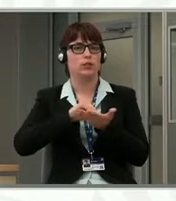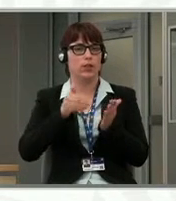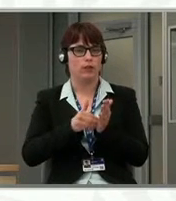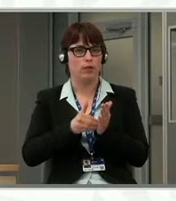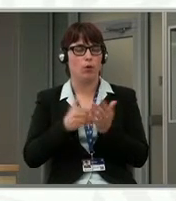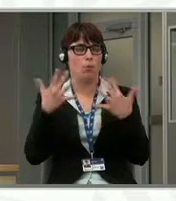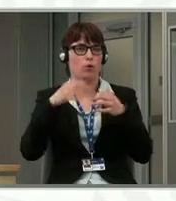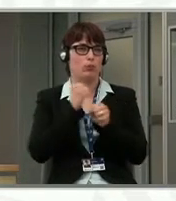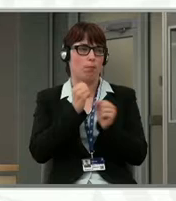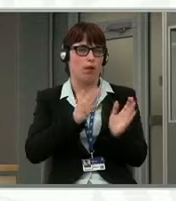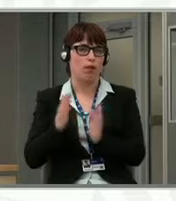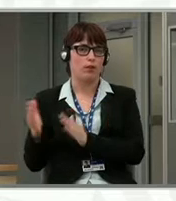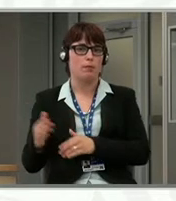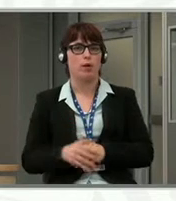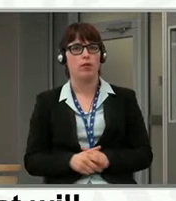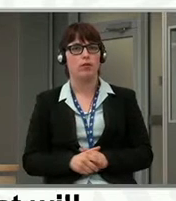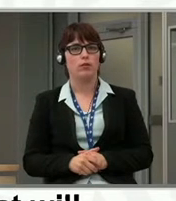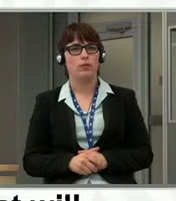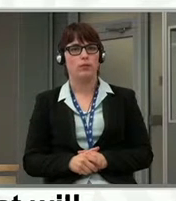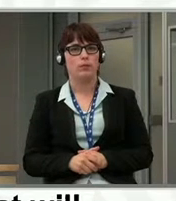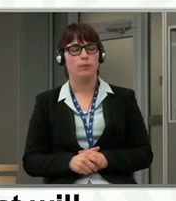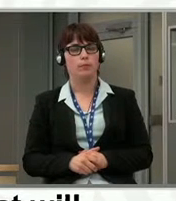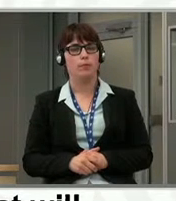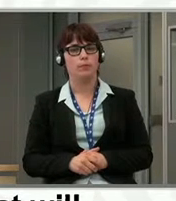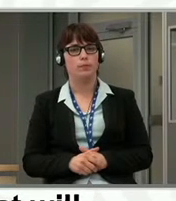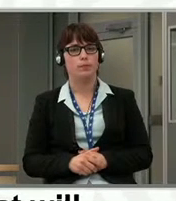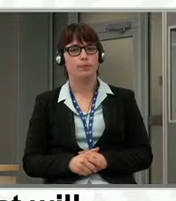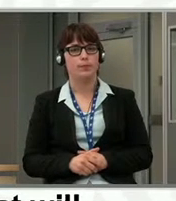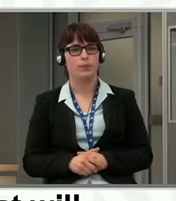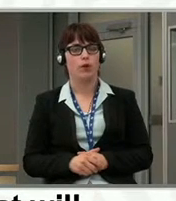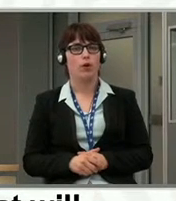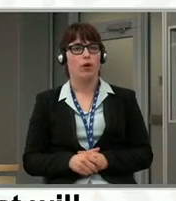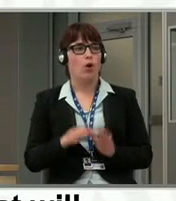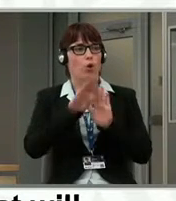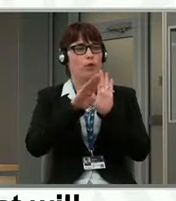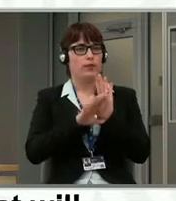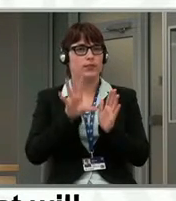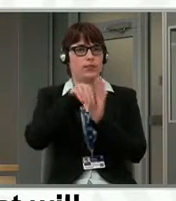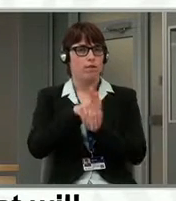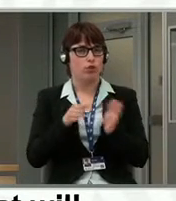that will help us in making our policies.